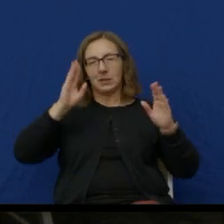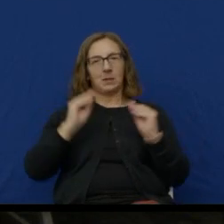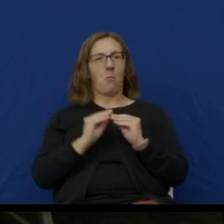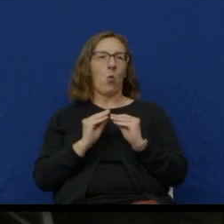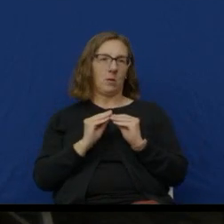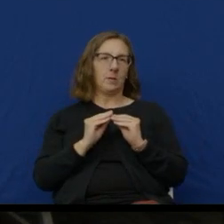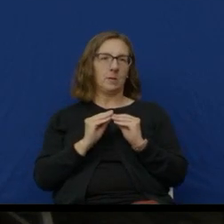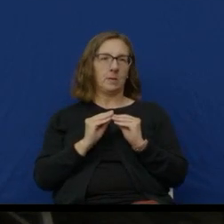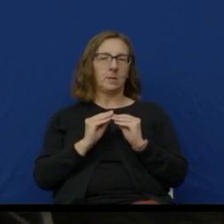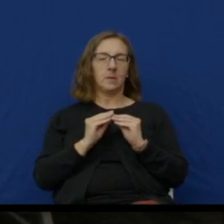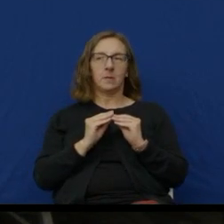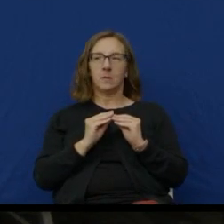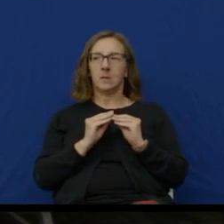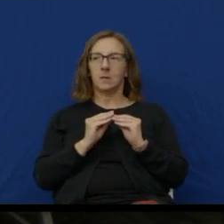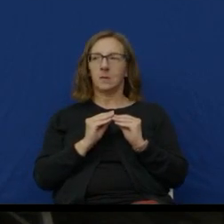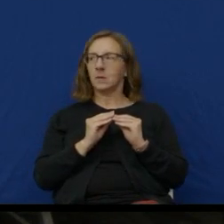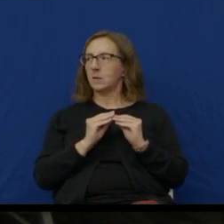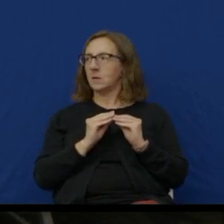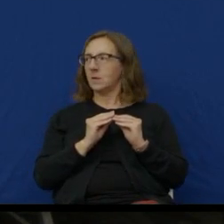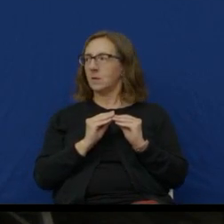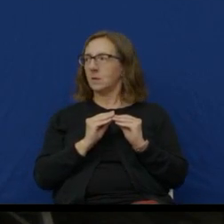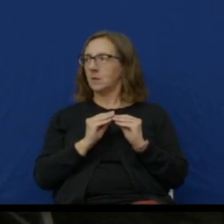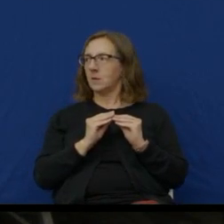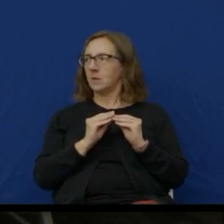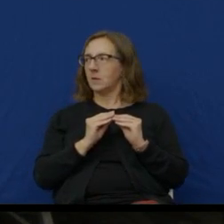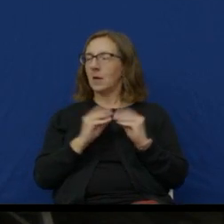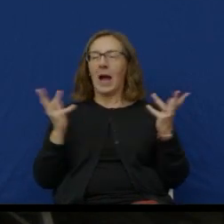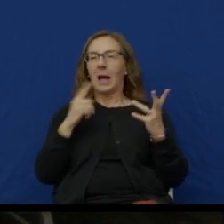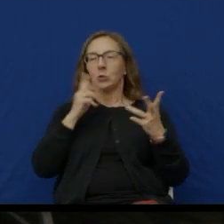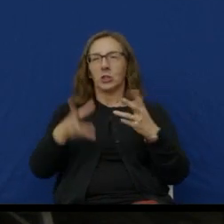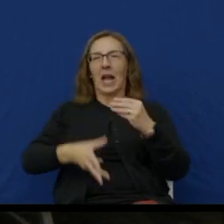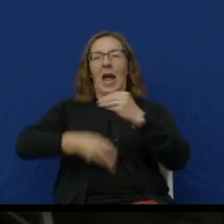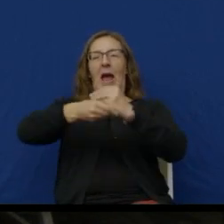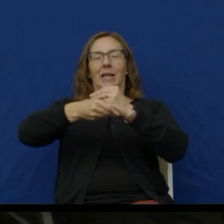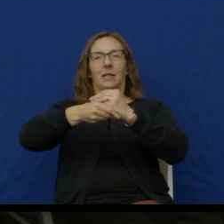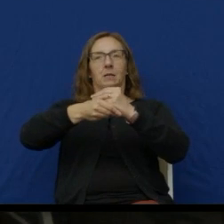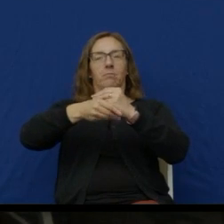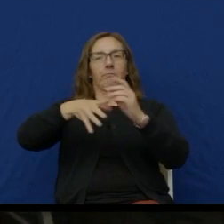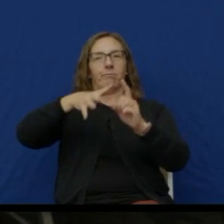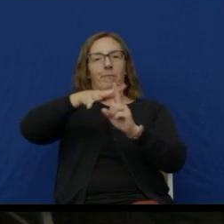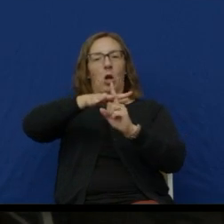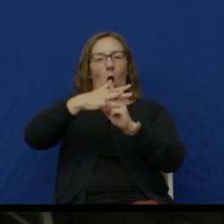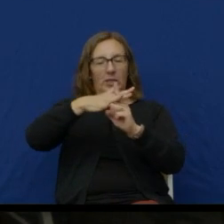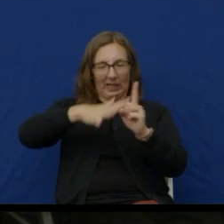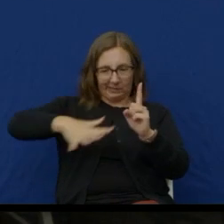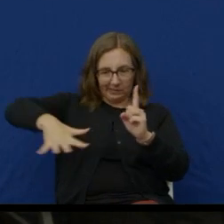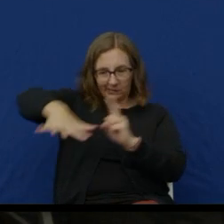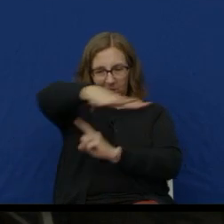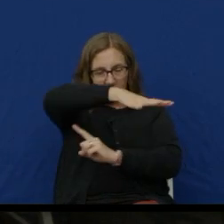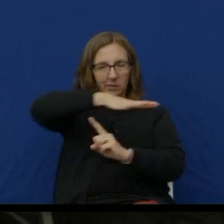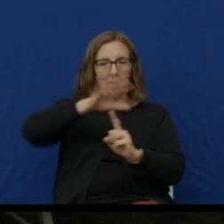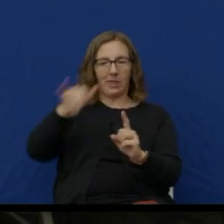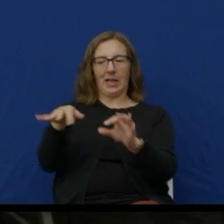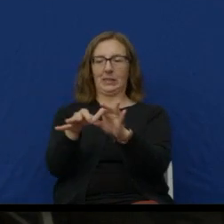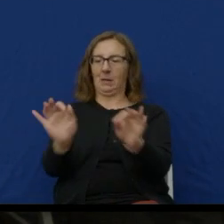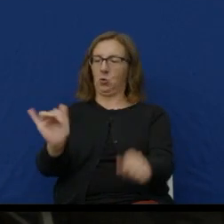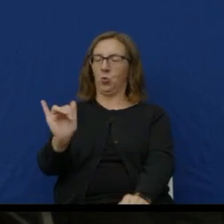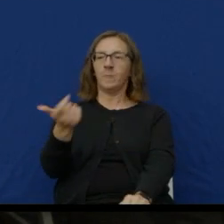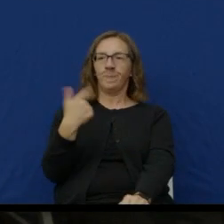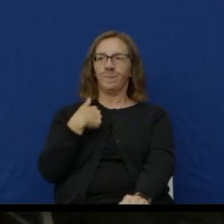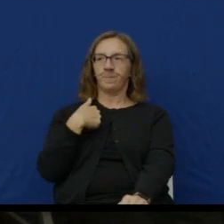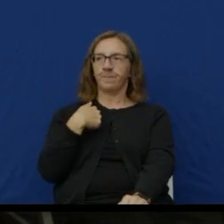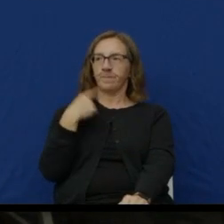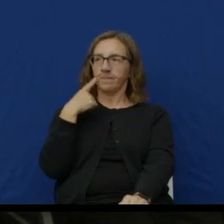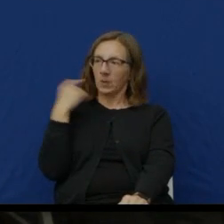So, I'm just adding comment to I'm not trying to I'm just adding context to where I've come from that statement too. I think we all